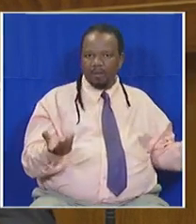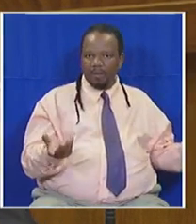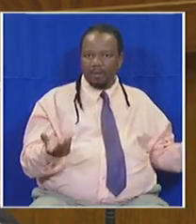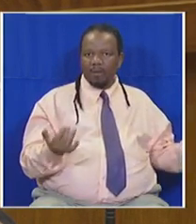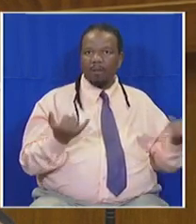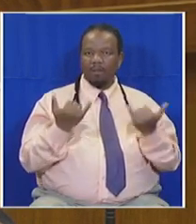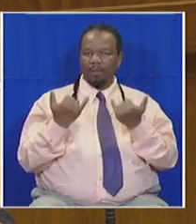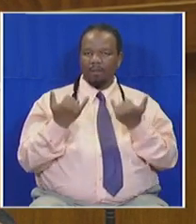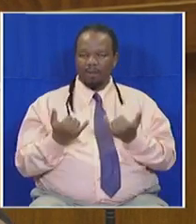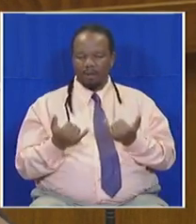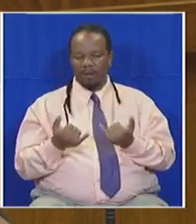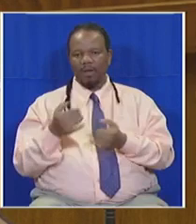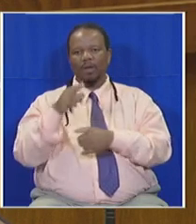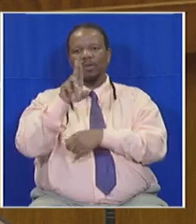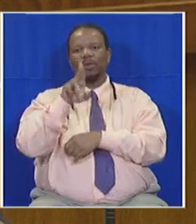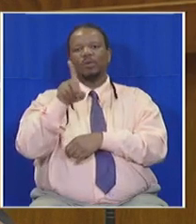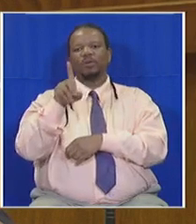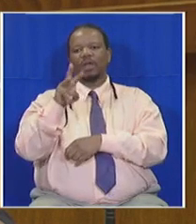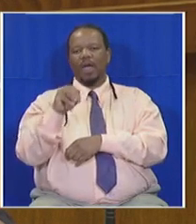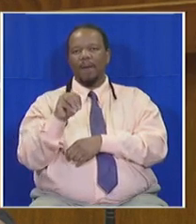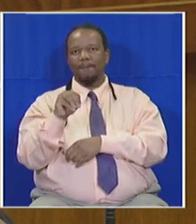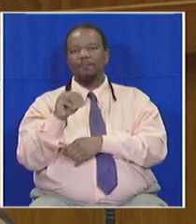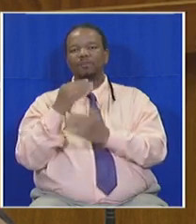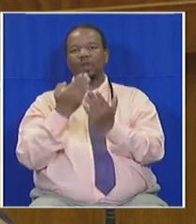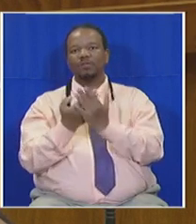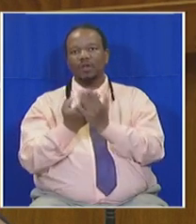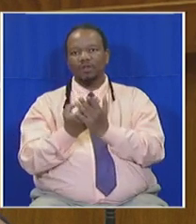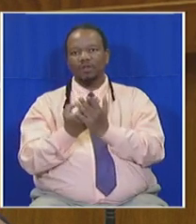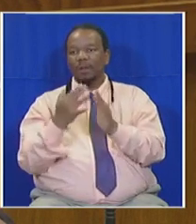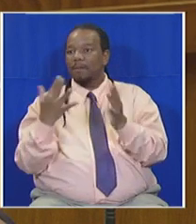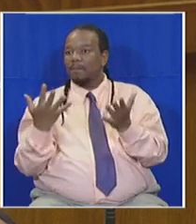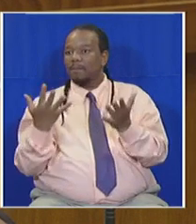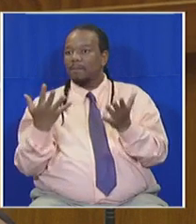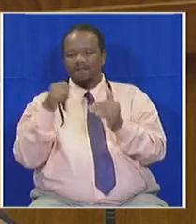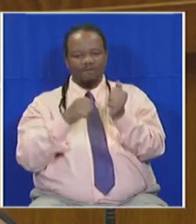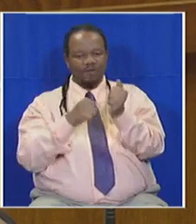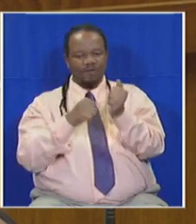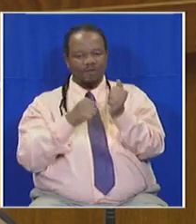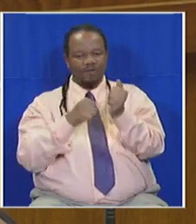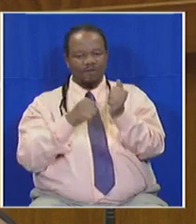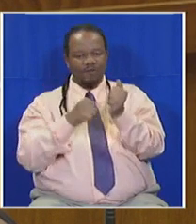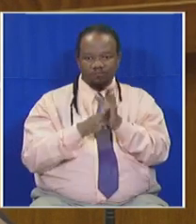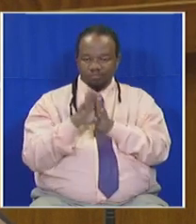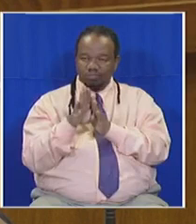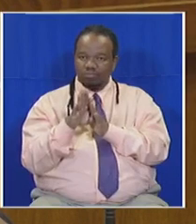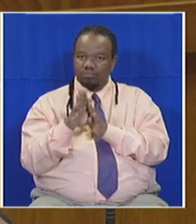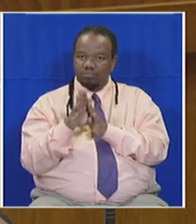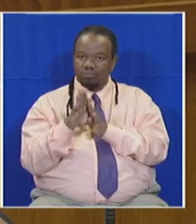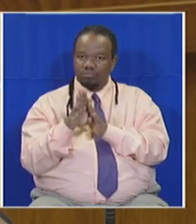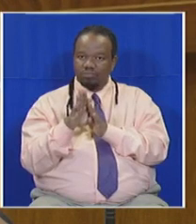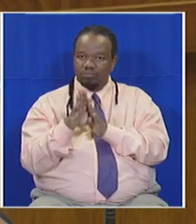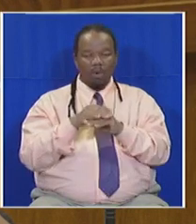Accordingly, the UDM suggests the following: an infrastructure growth-led growth with deliberate investment